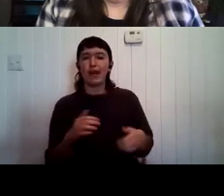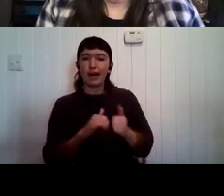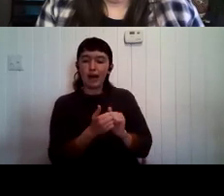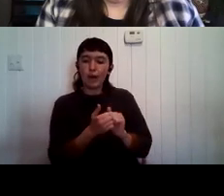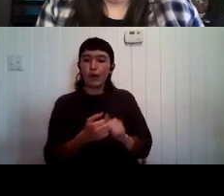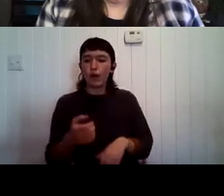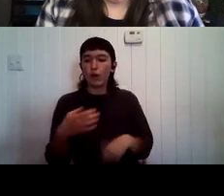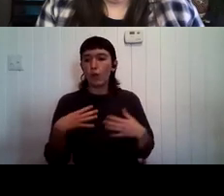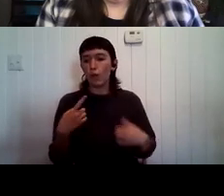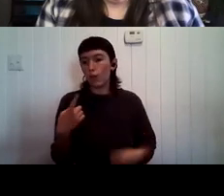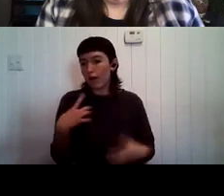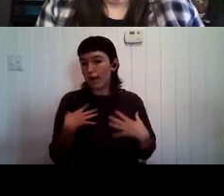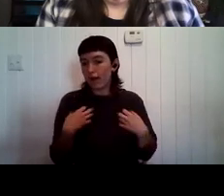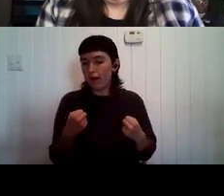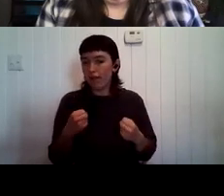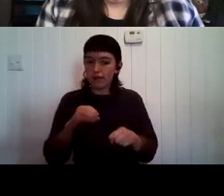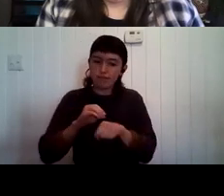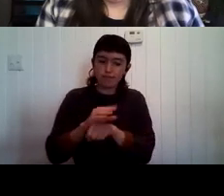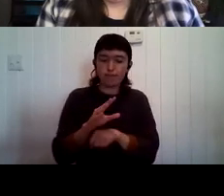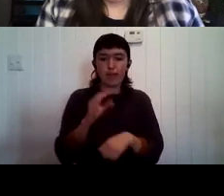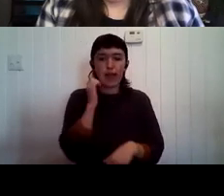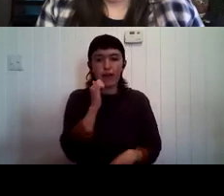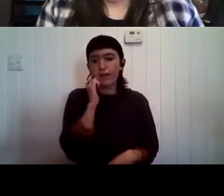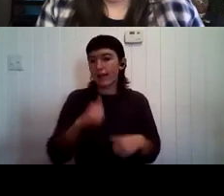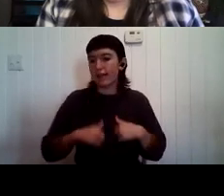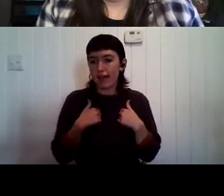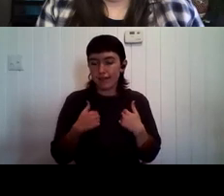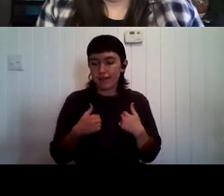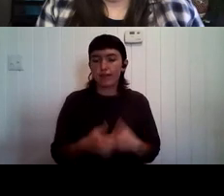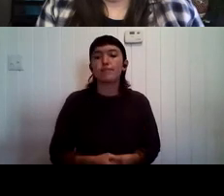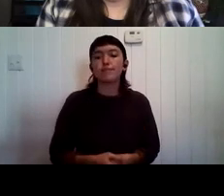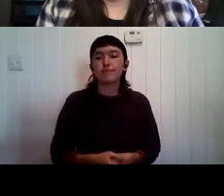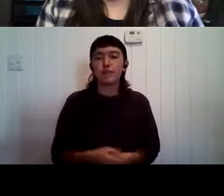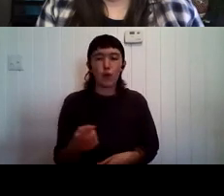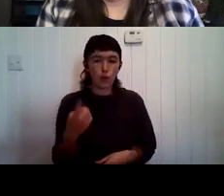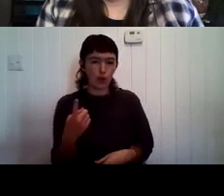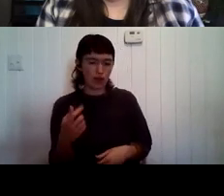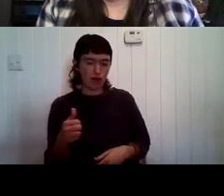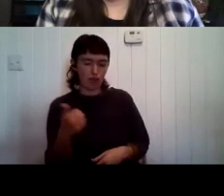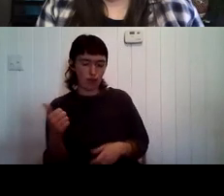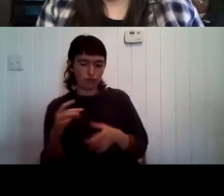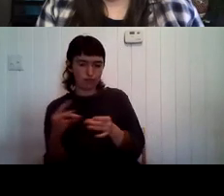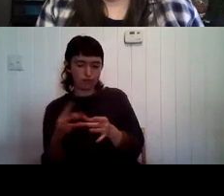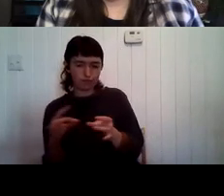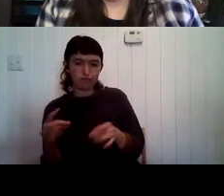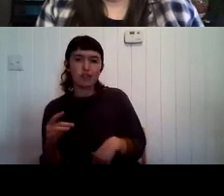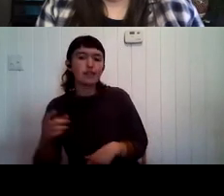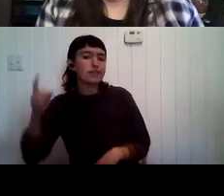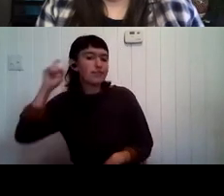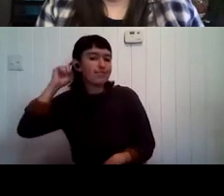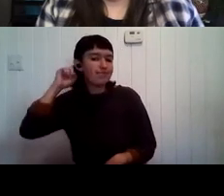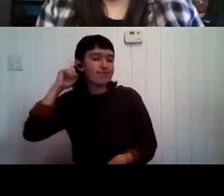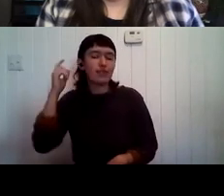everyday life for everyday people. There's also one other thing I want to mention. In the back of your minds, think of